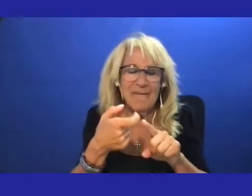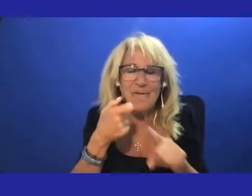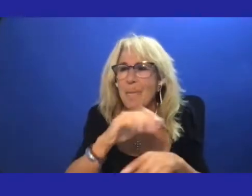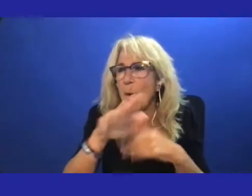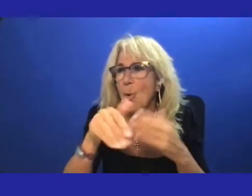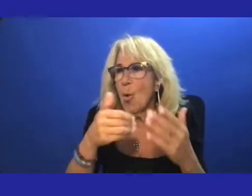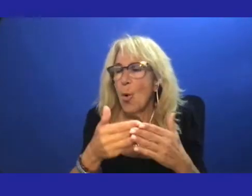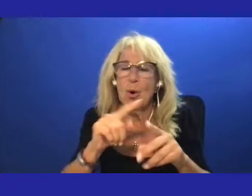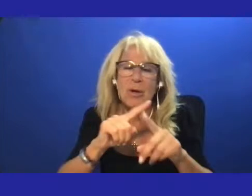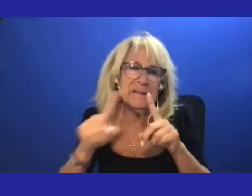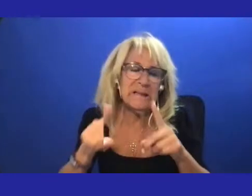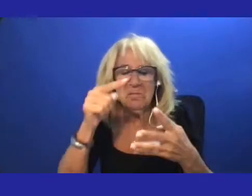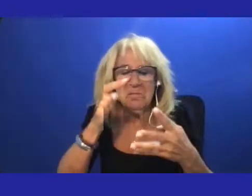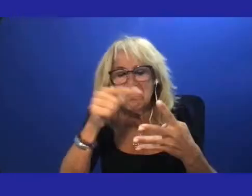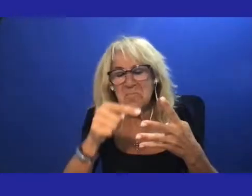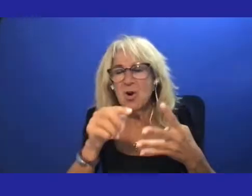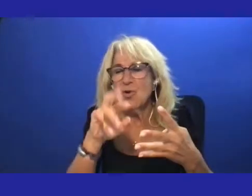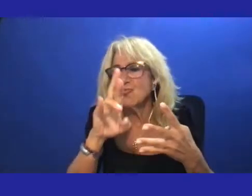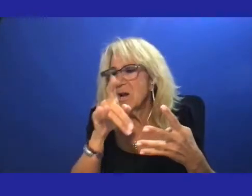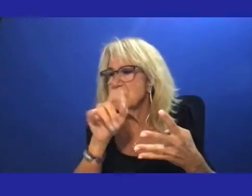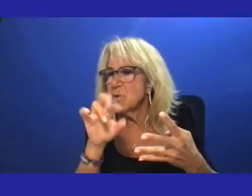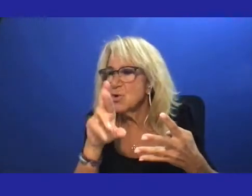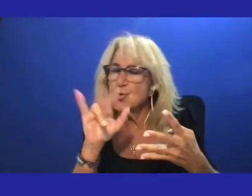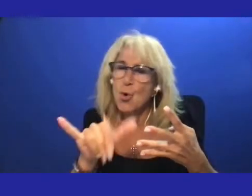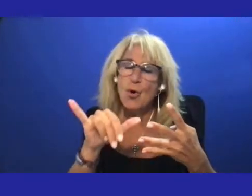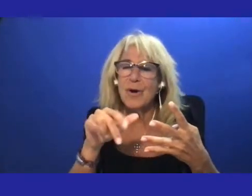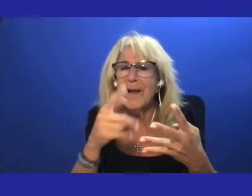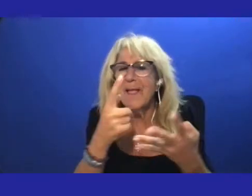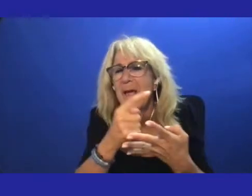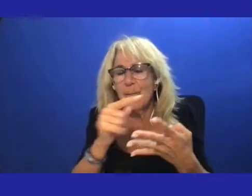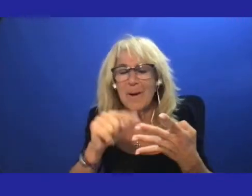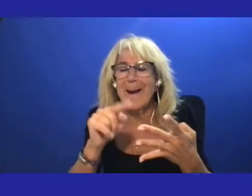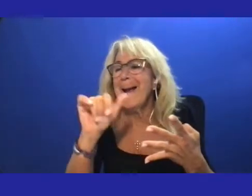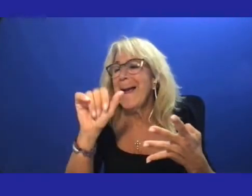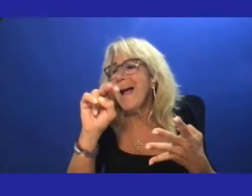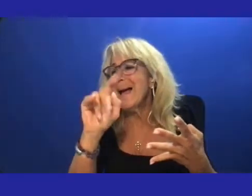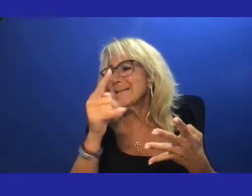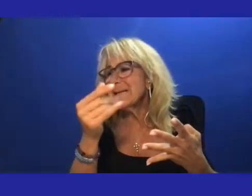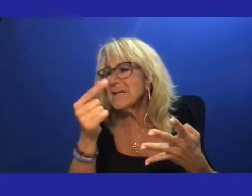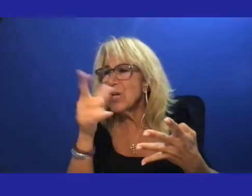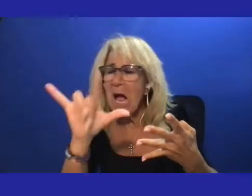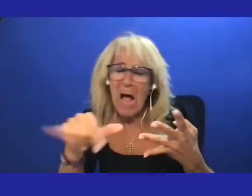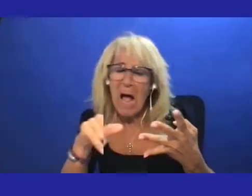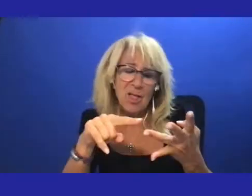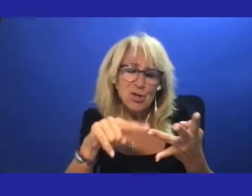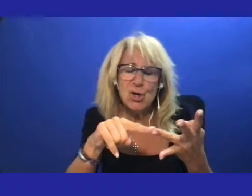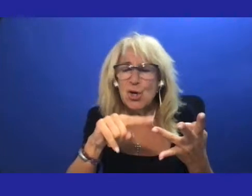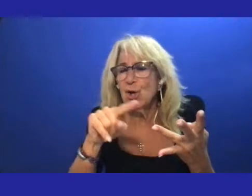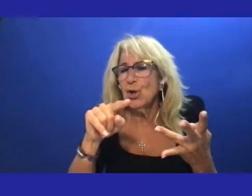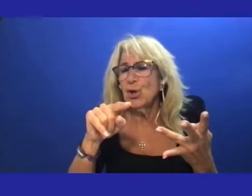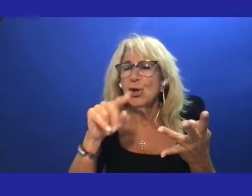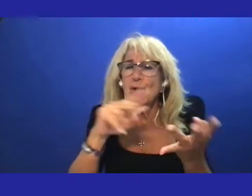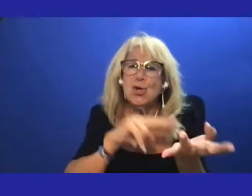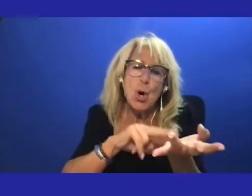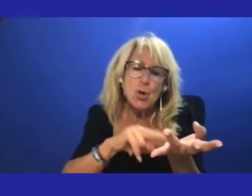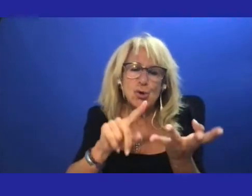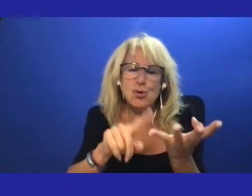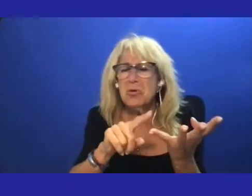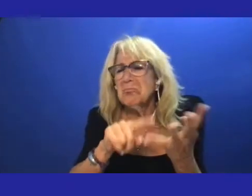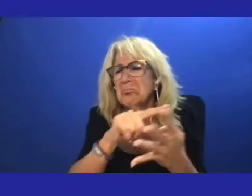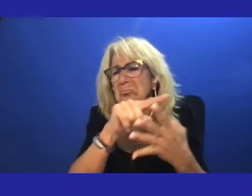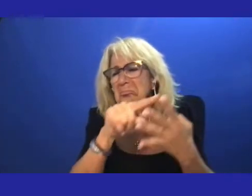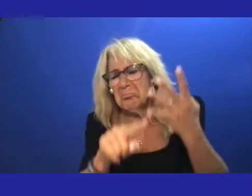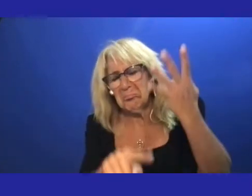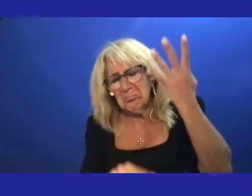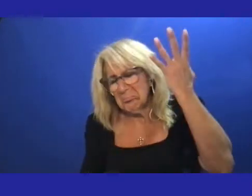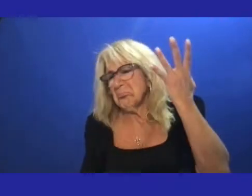respiratory therapy, we've got anesthesiology, we've got nursing, we've got midwifery. It really runs the